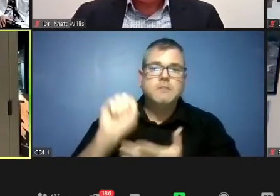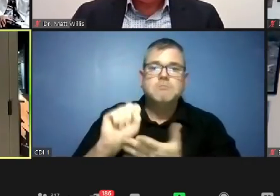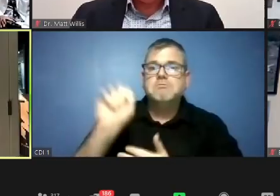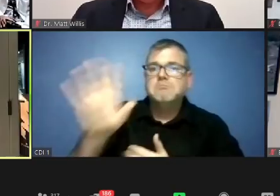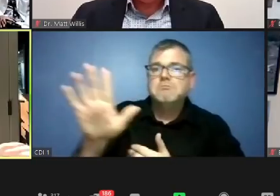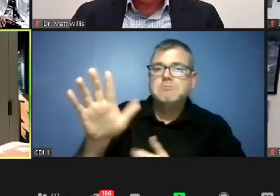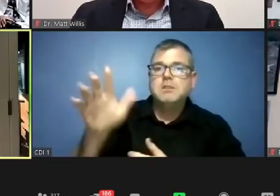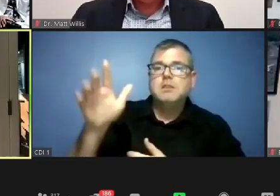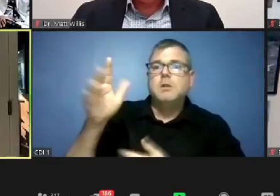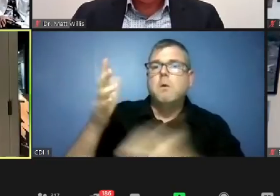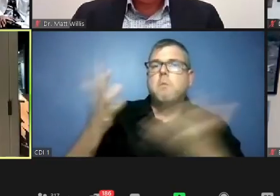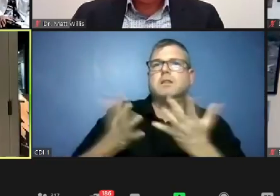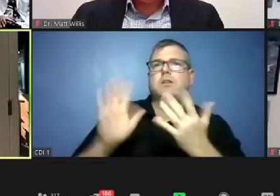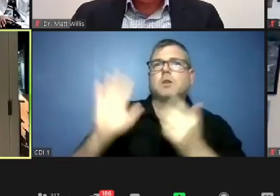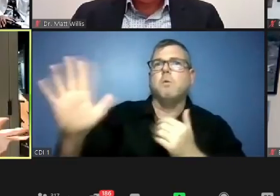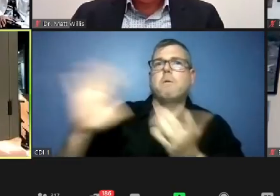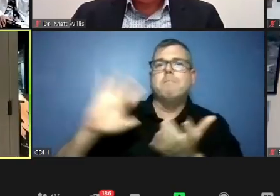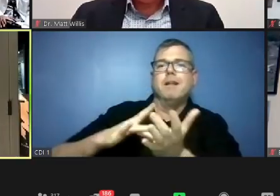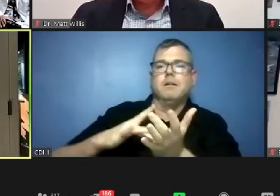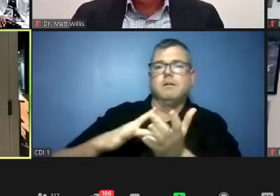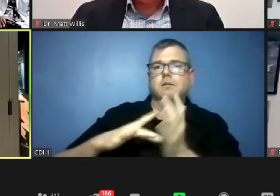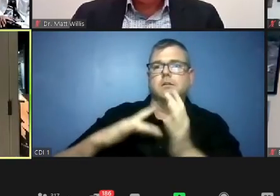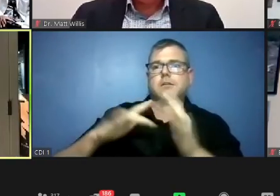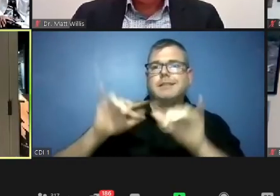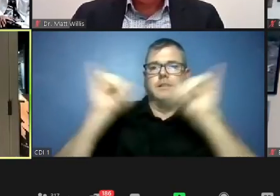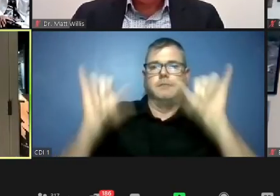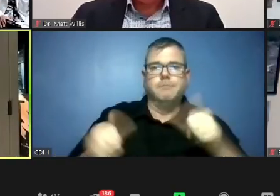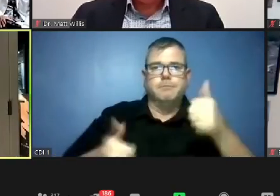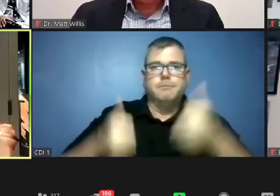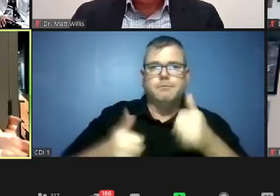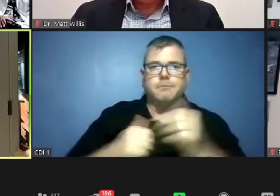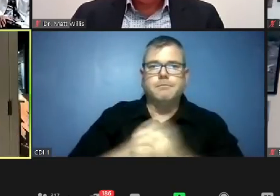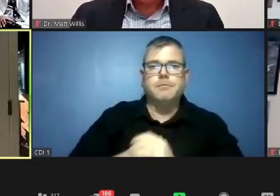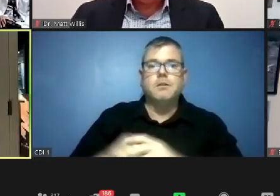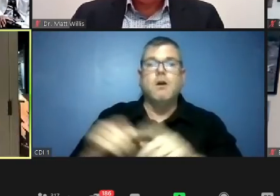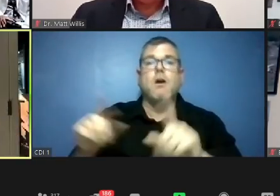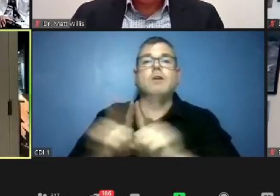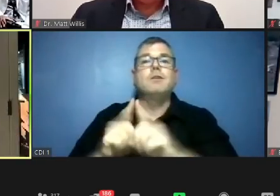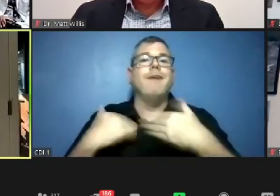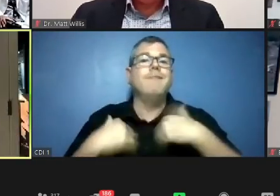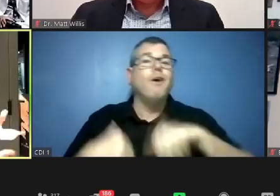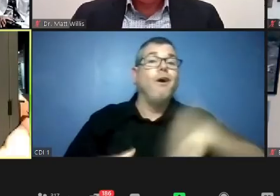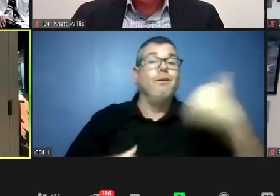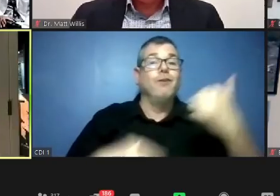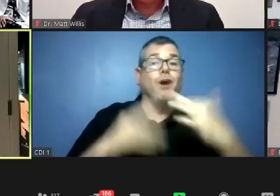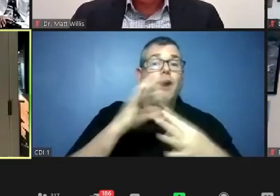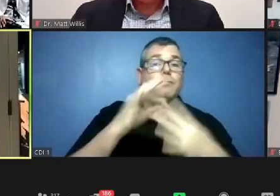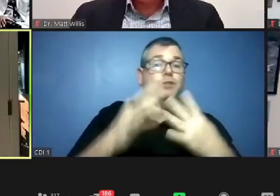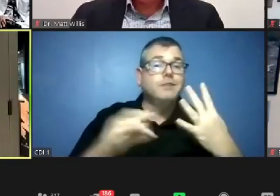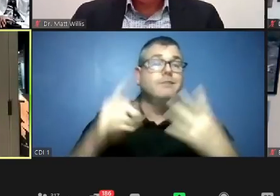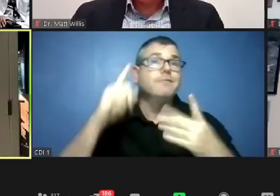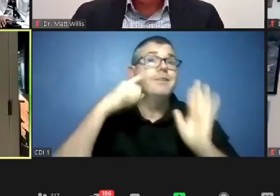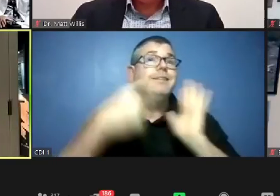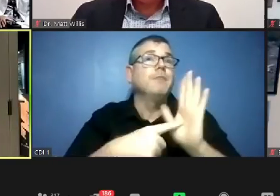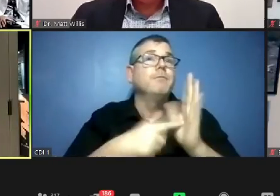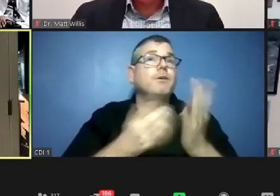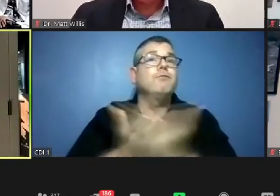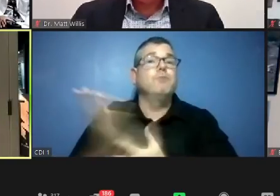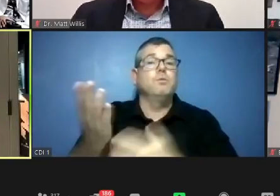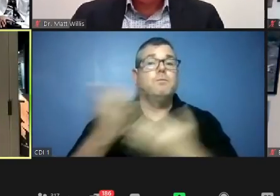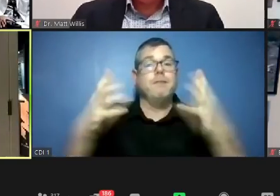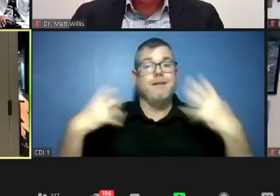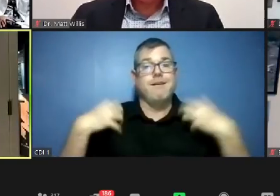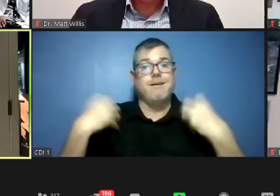providing alternative options either through Marin Public Health or through our commercial pharmacies as they come online and so on and so forth.